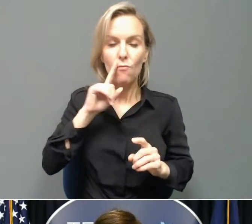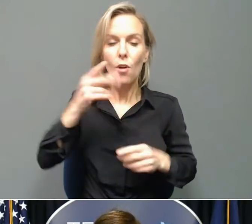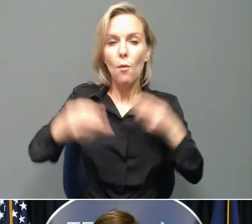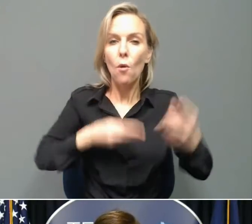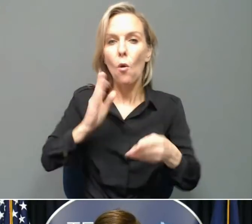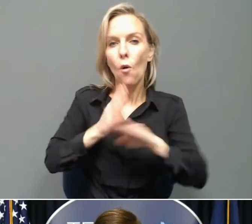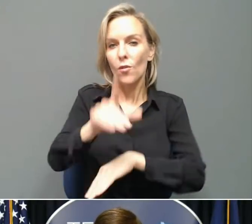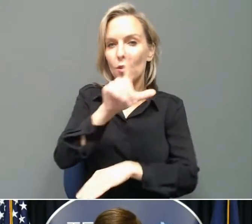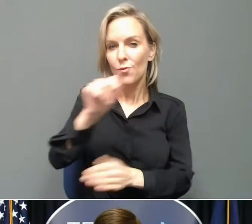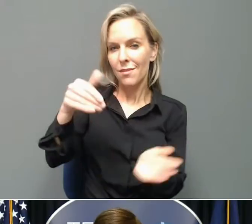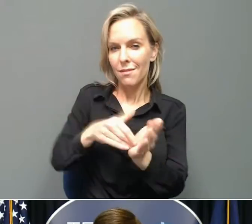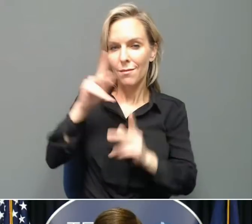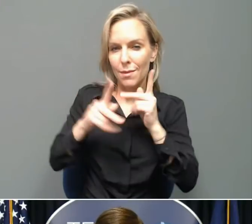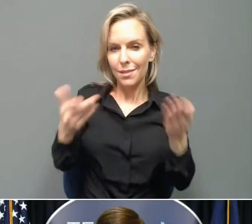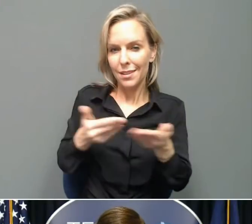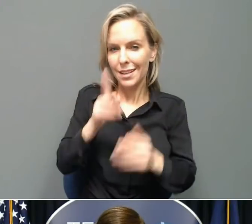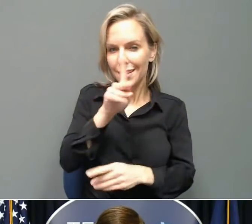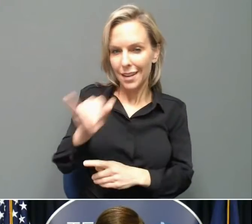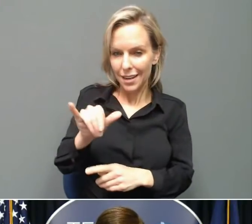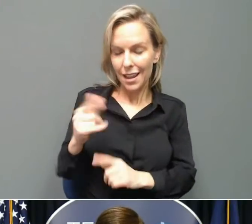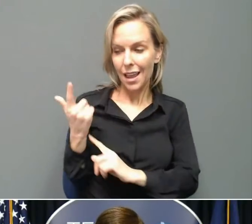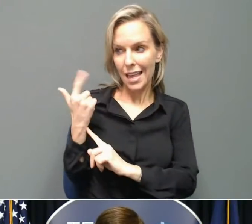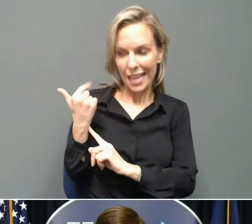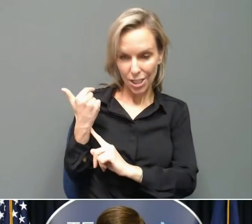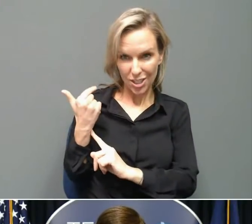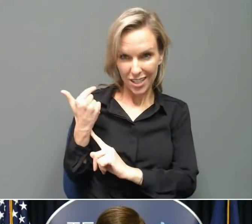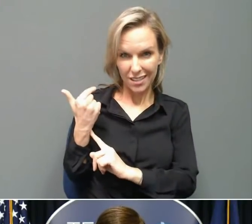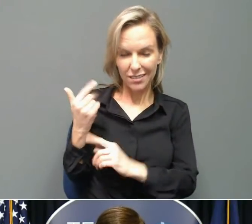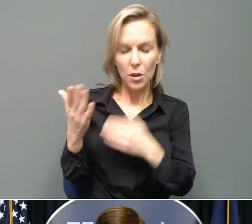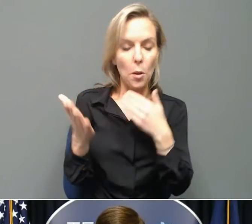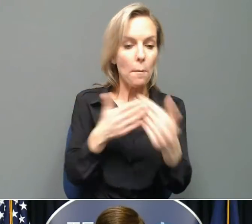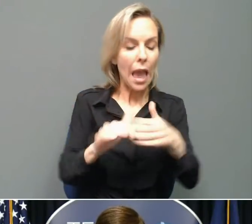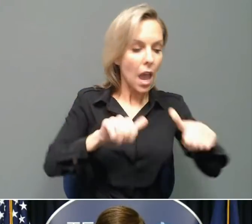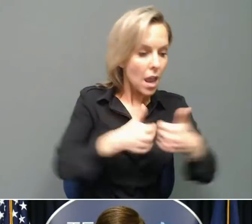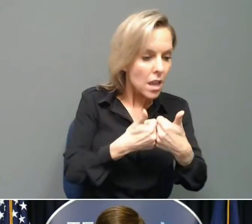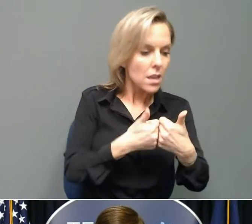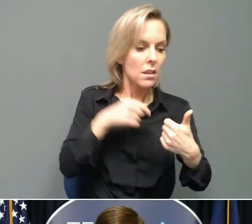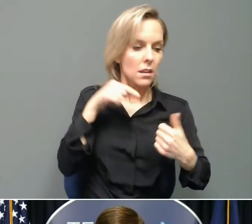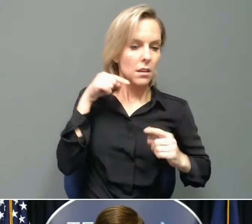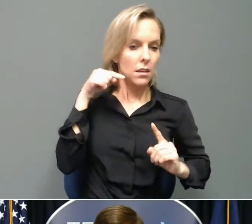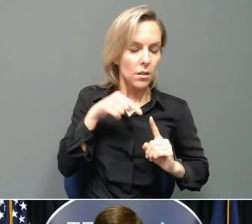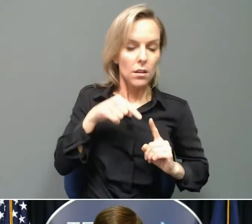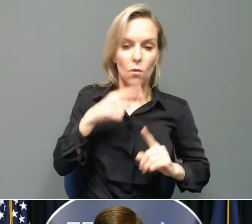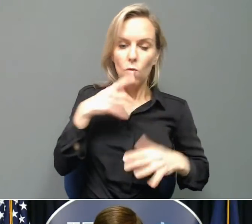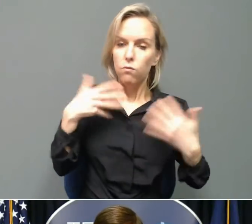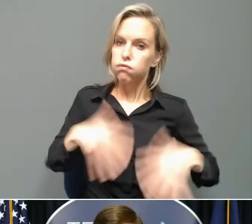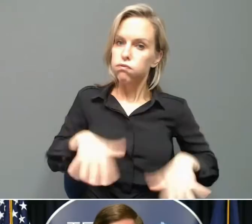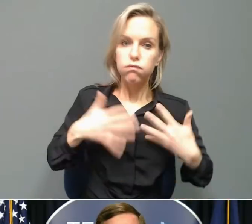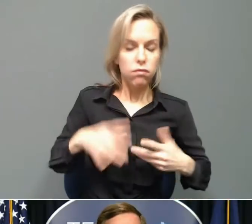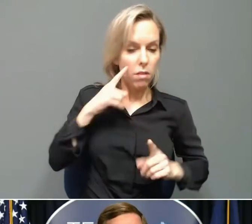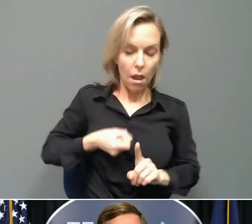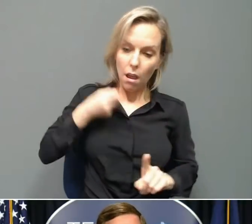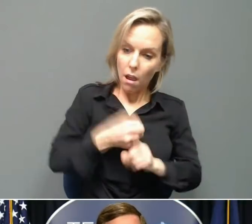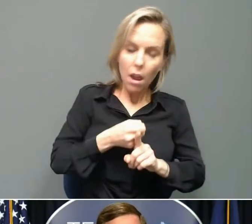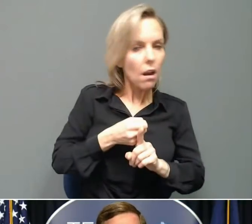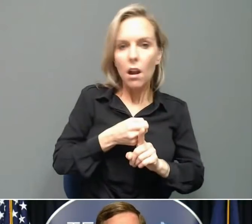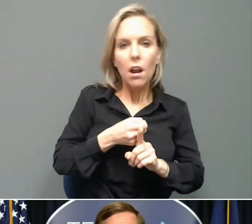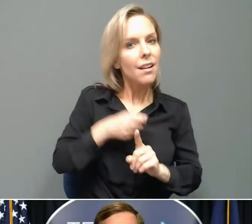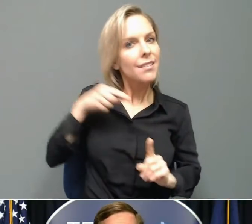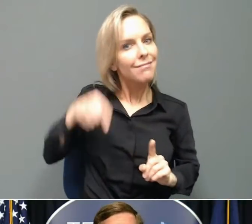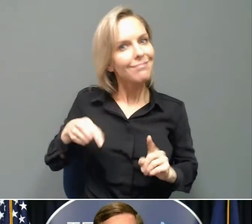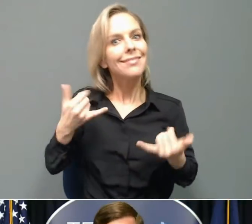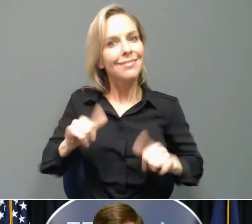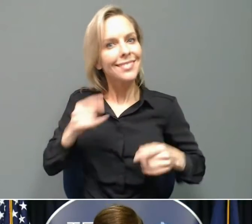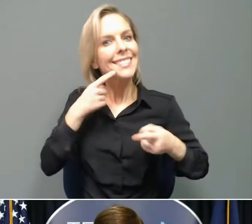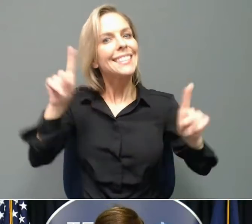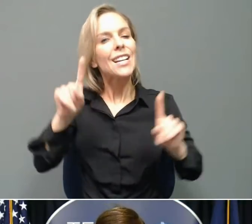Kentucky. Last year alone, despite the challenges facing the industry, we announced 31 new location or